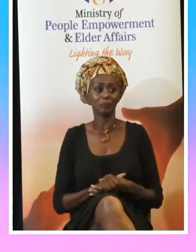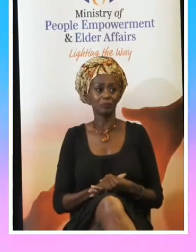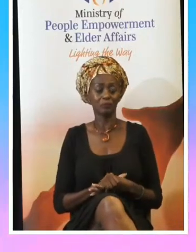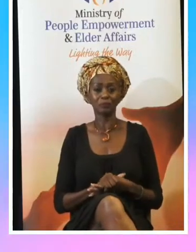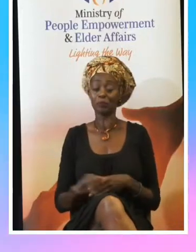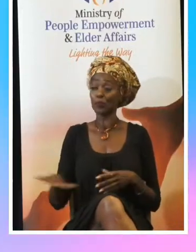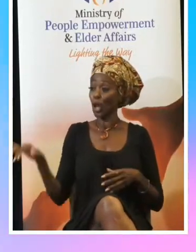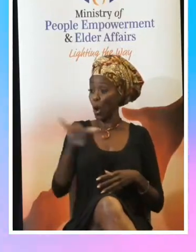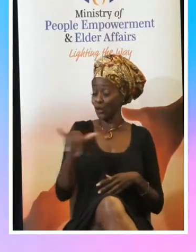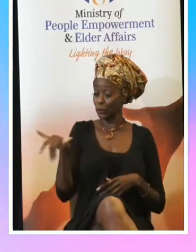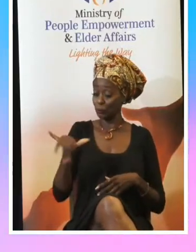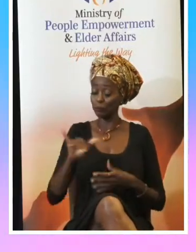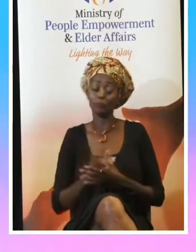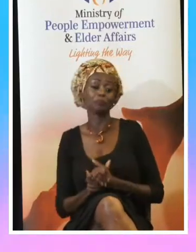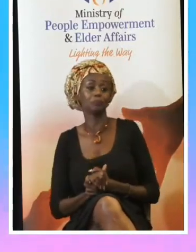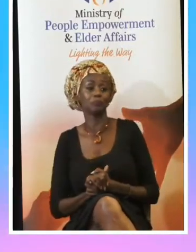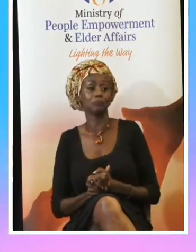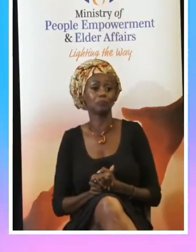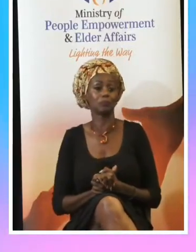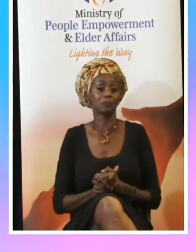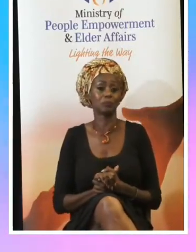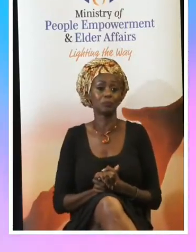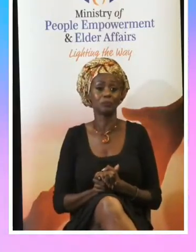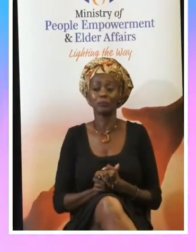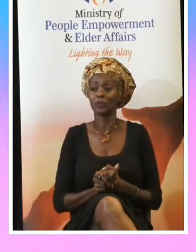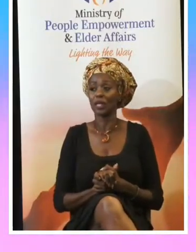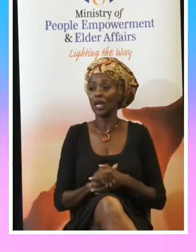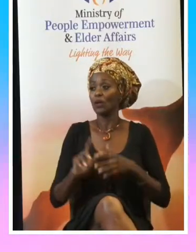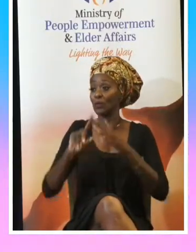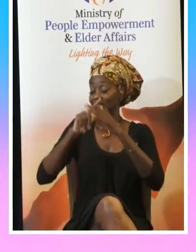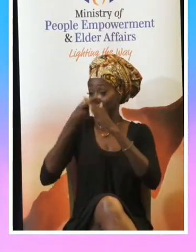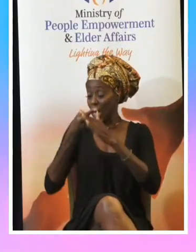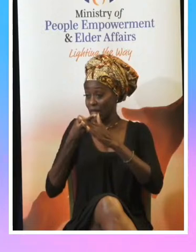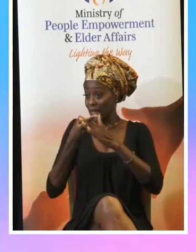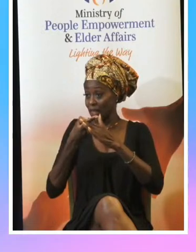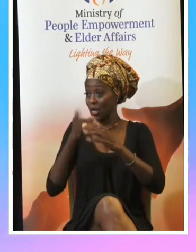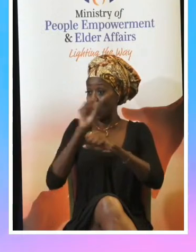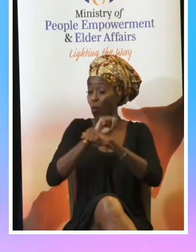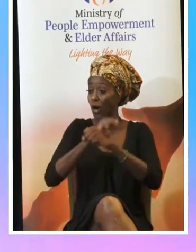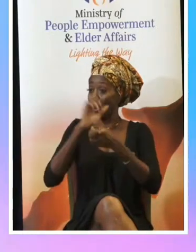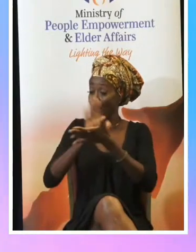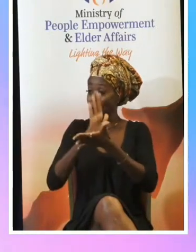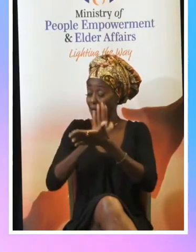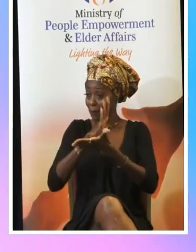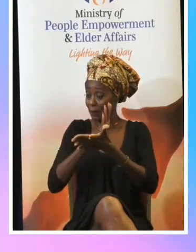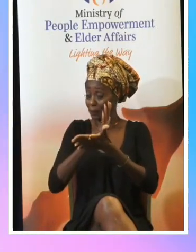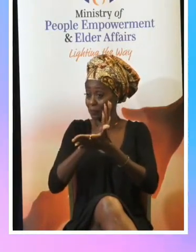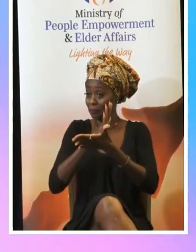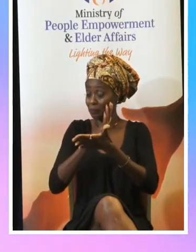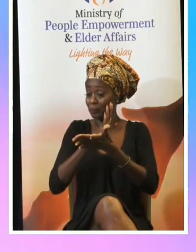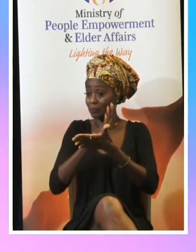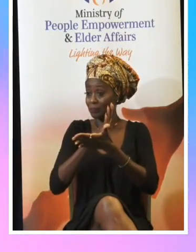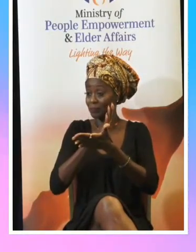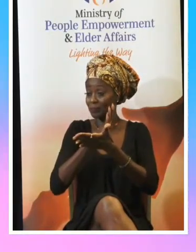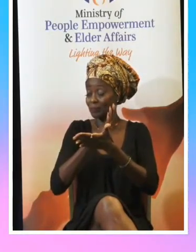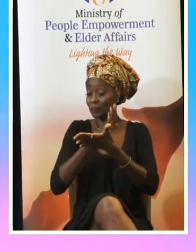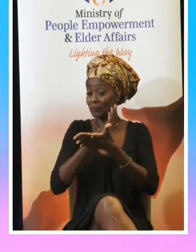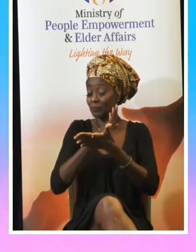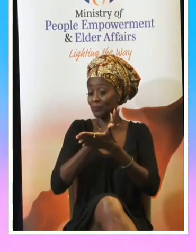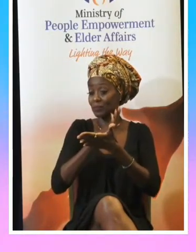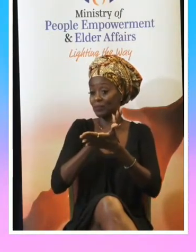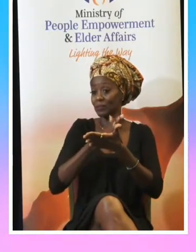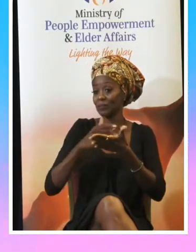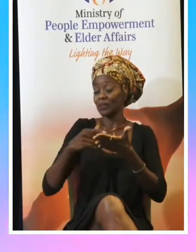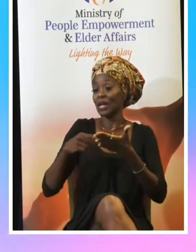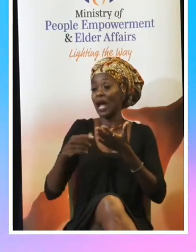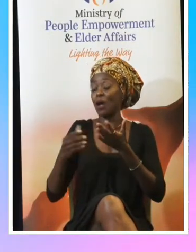We've also done the draft legislation. That is now with the CPC. We expect to have that